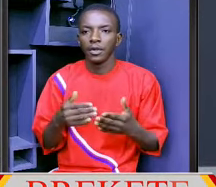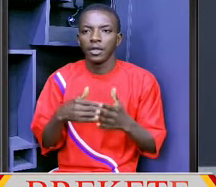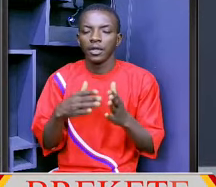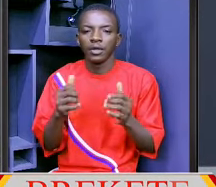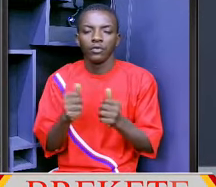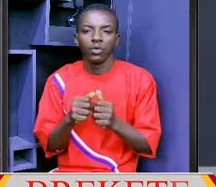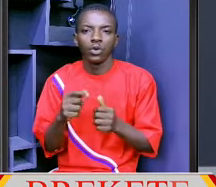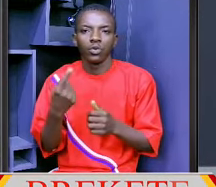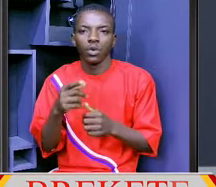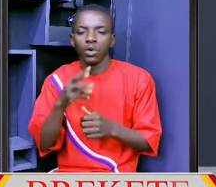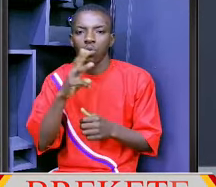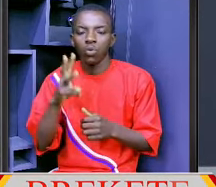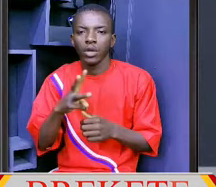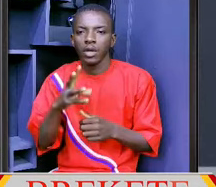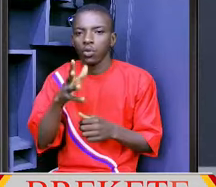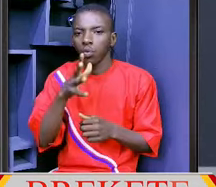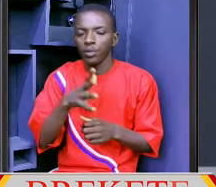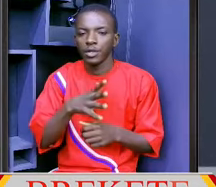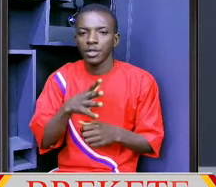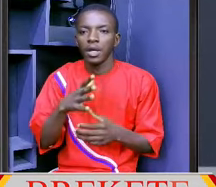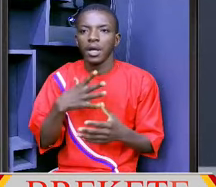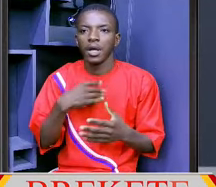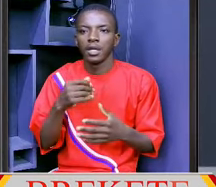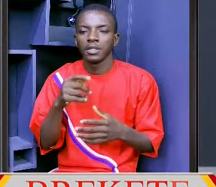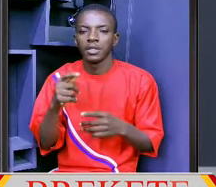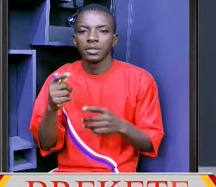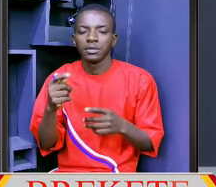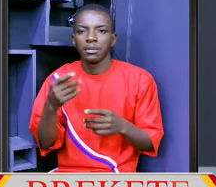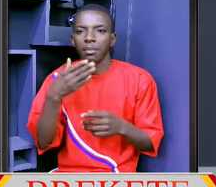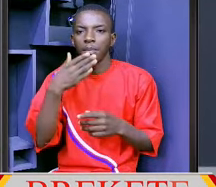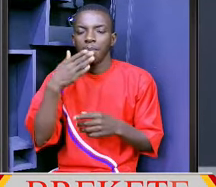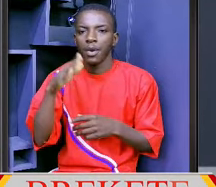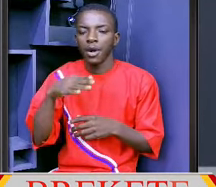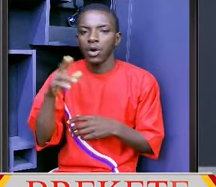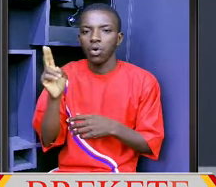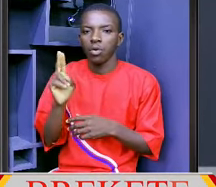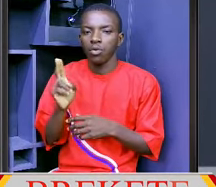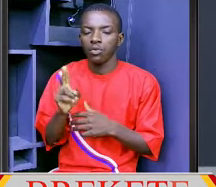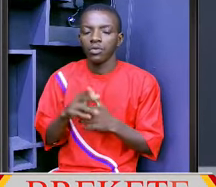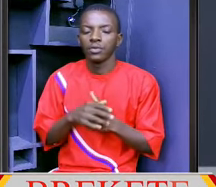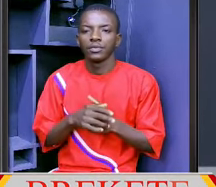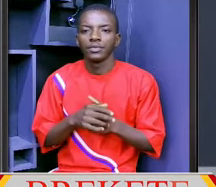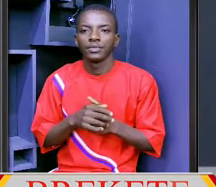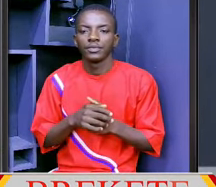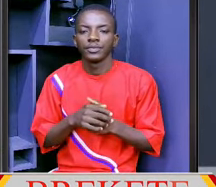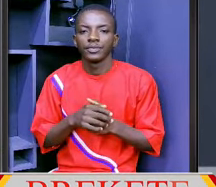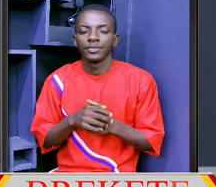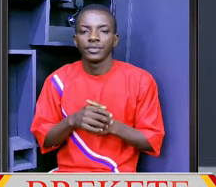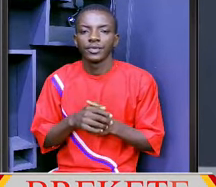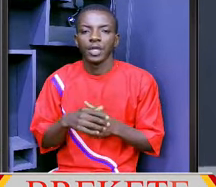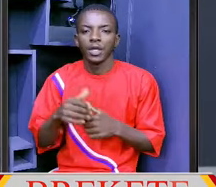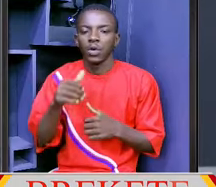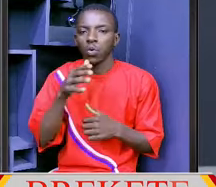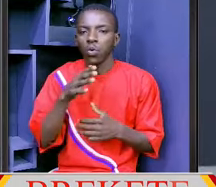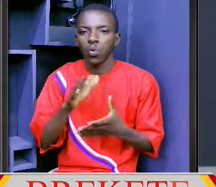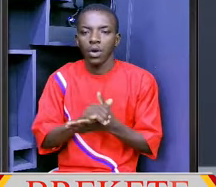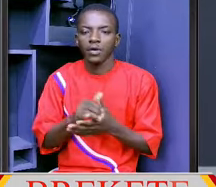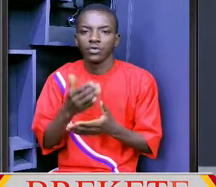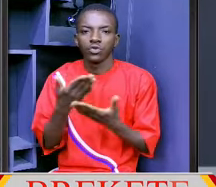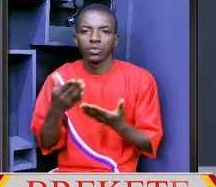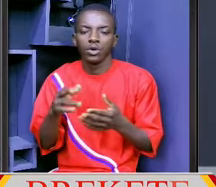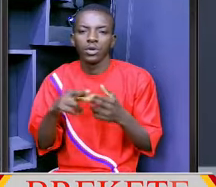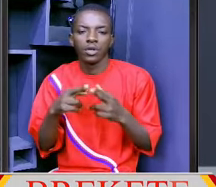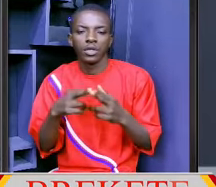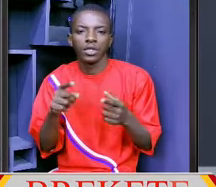live with one wicked woman and one terrible uncle. Now, the wife, they